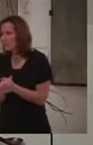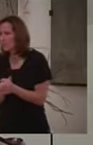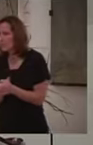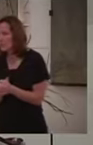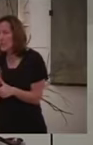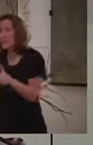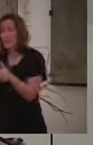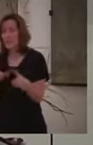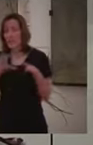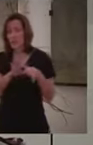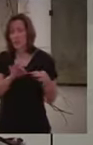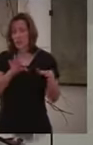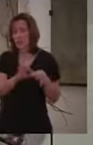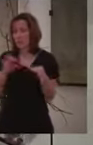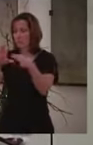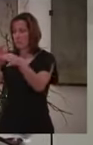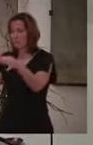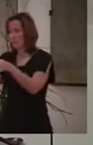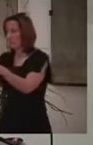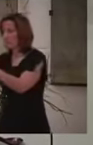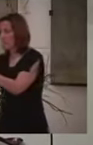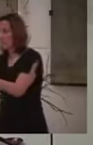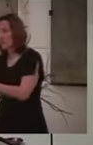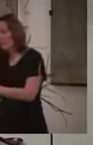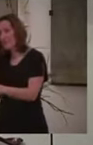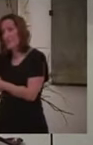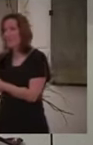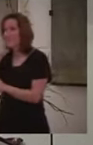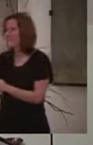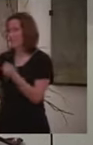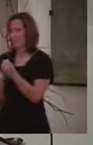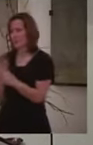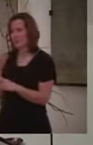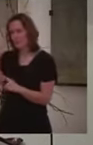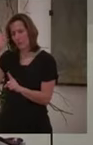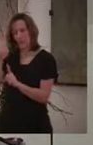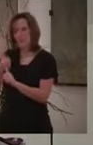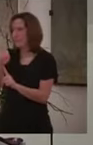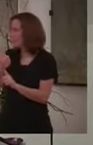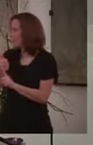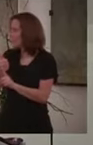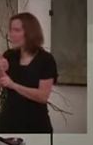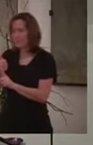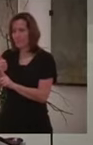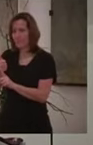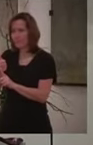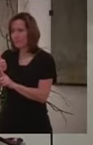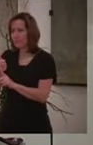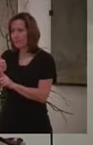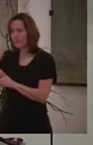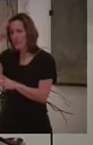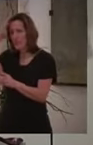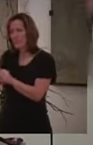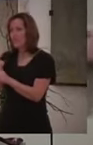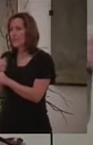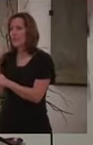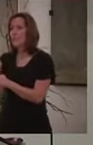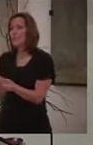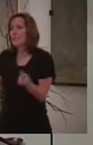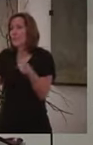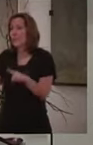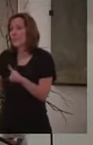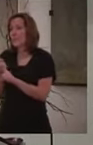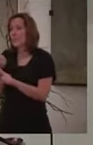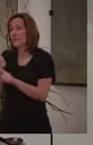In each instance, you see, faith is not something they produce for themselves. Faith always comes